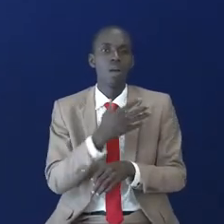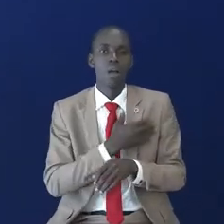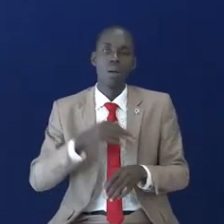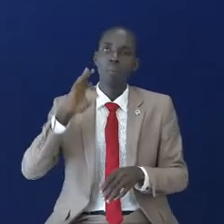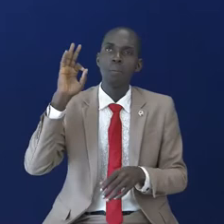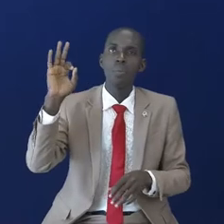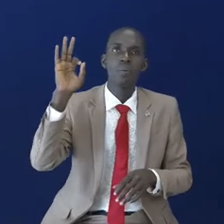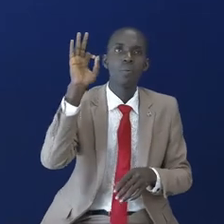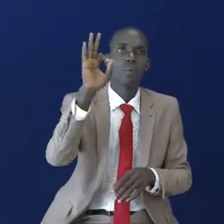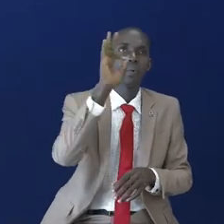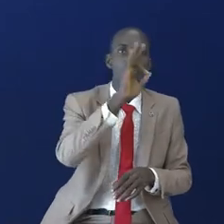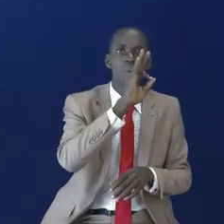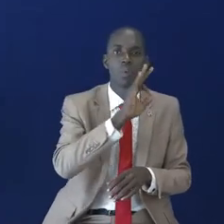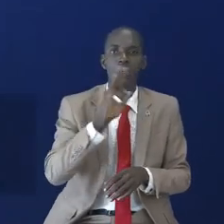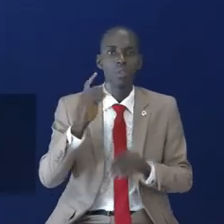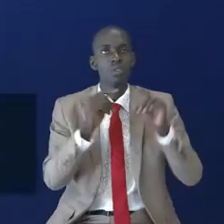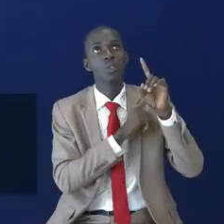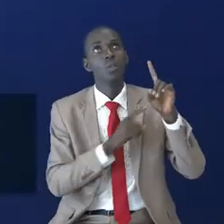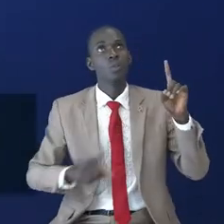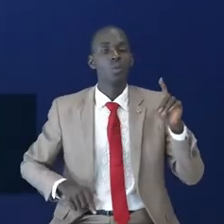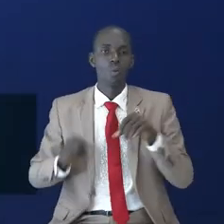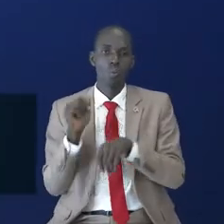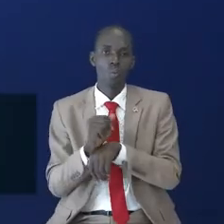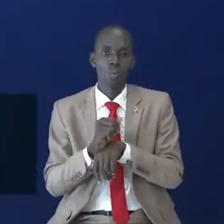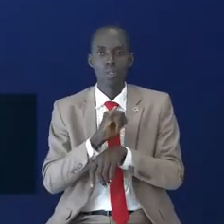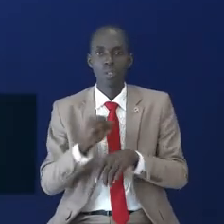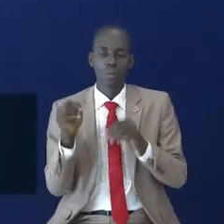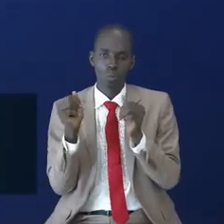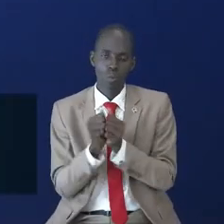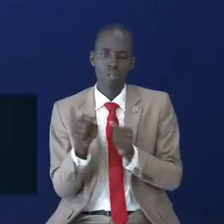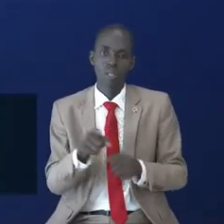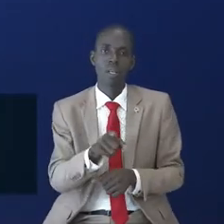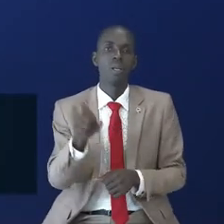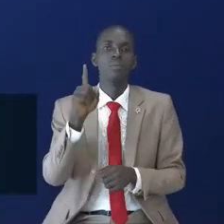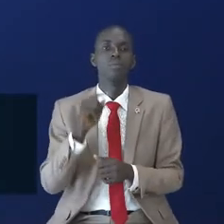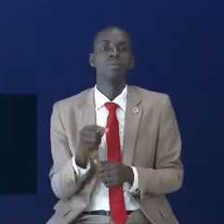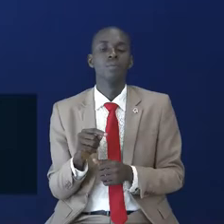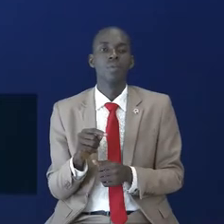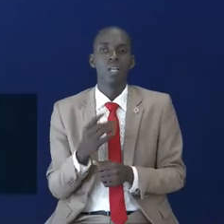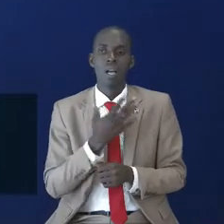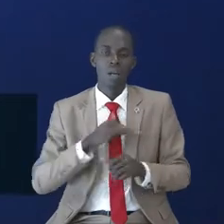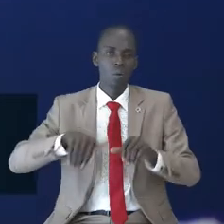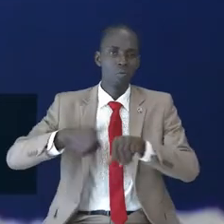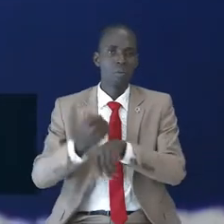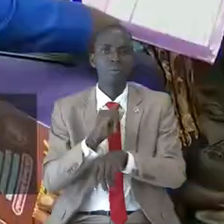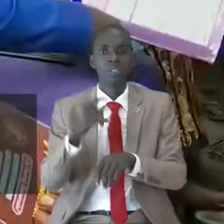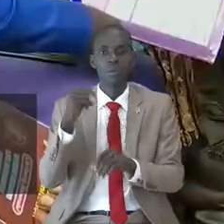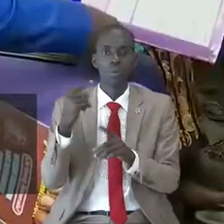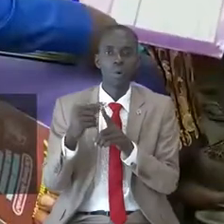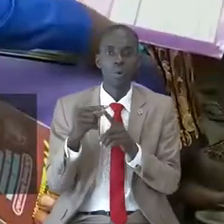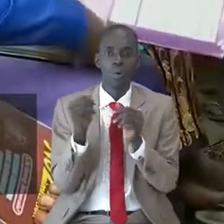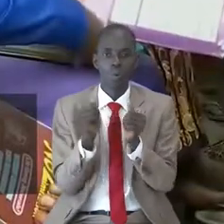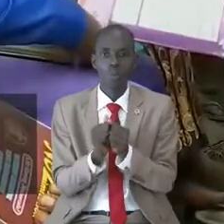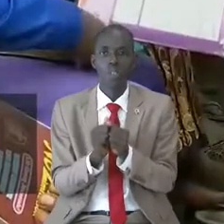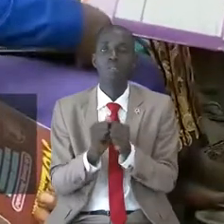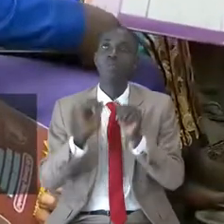preached everywhere, the Lord walking with them and confirming the